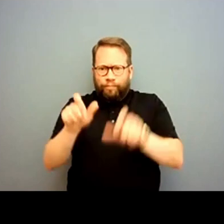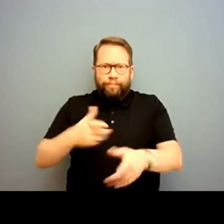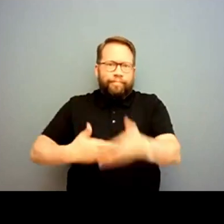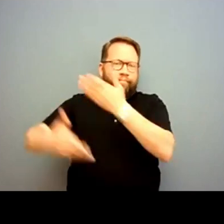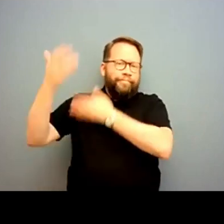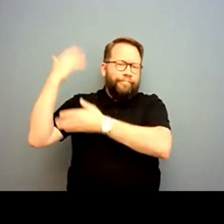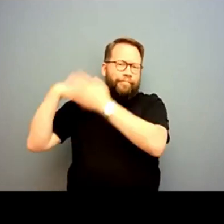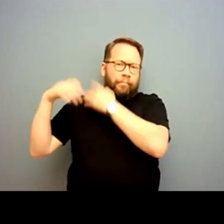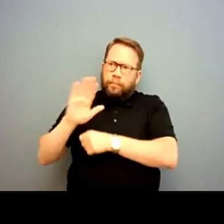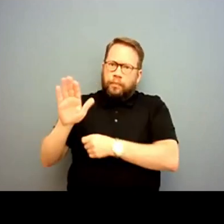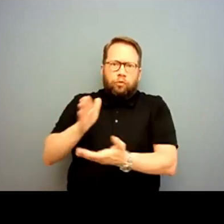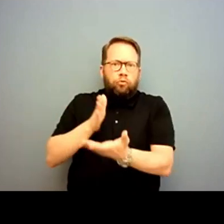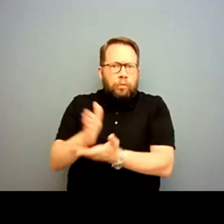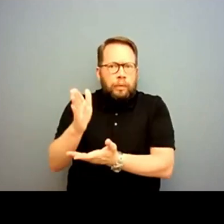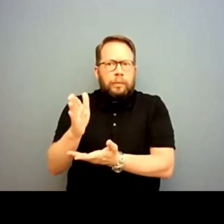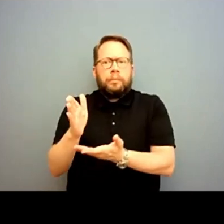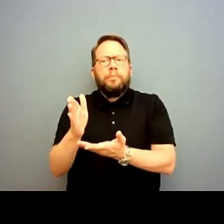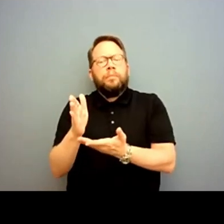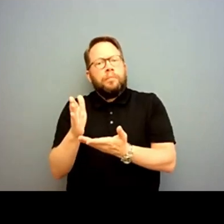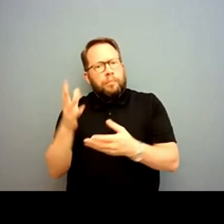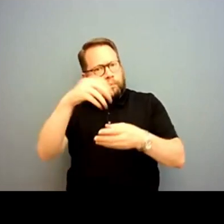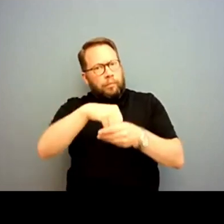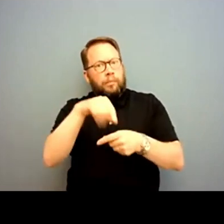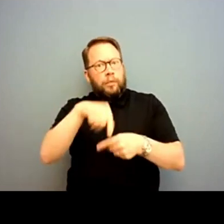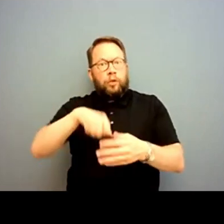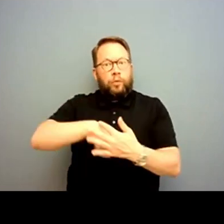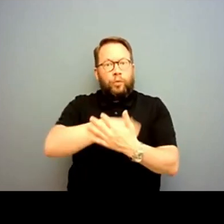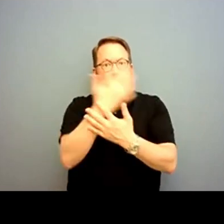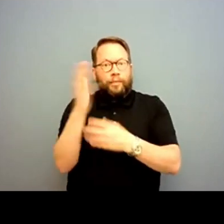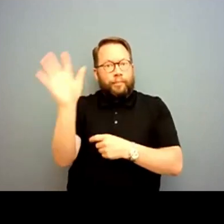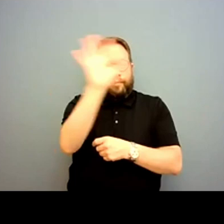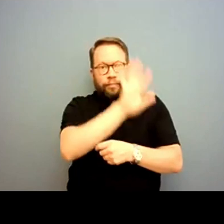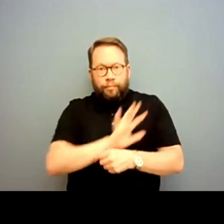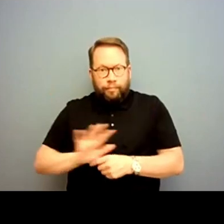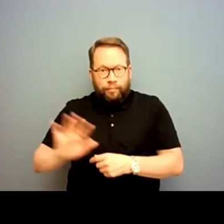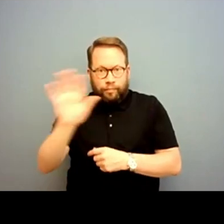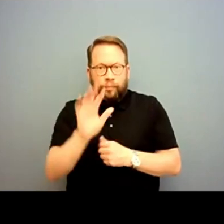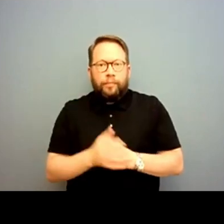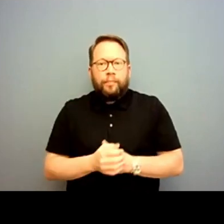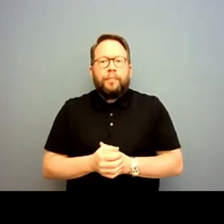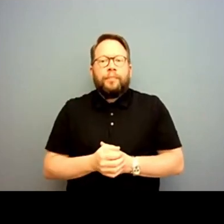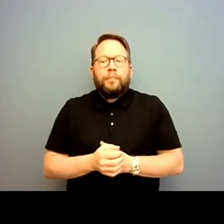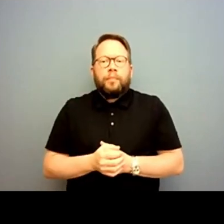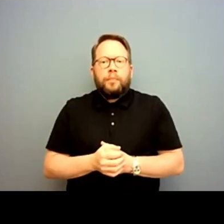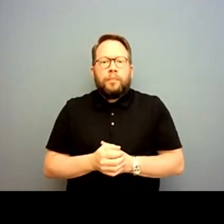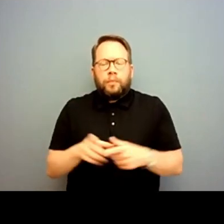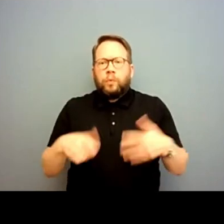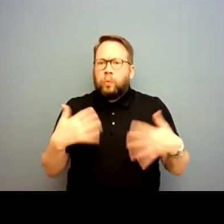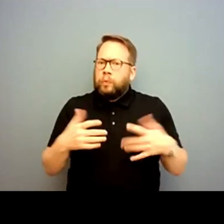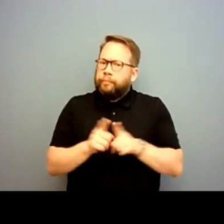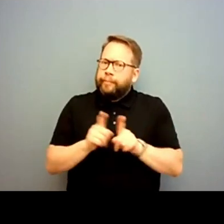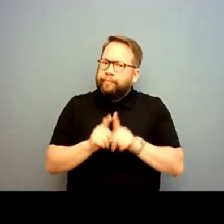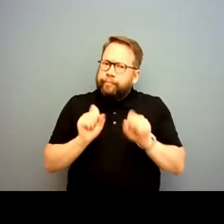as well. We certainly need to increase awareness and understanding